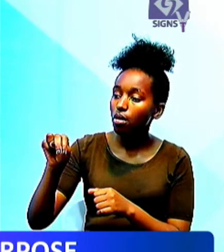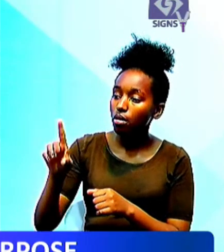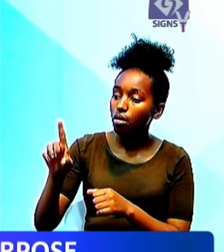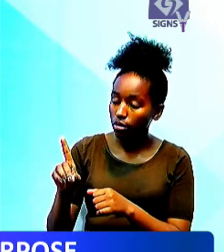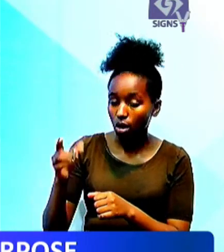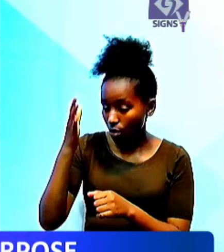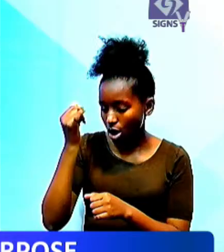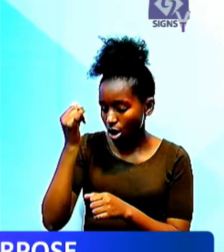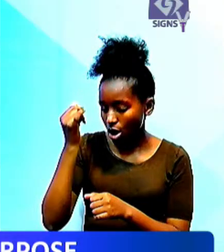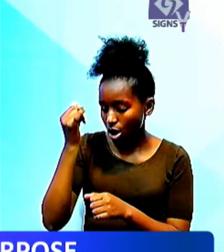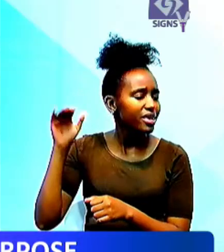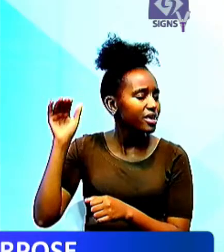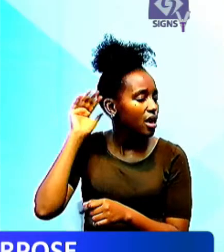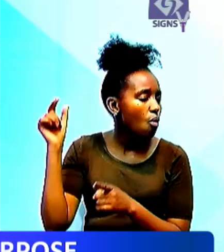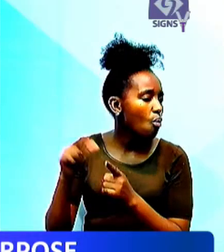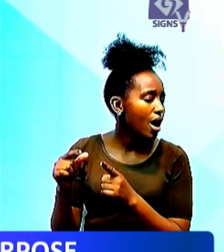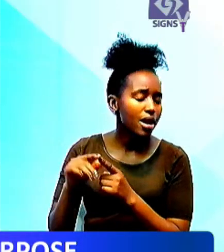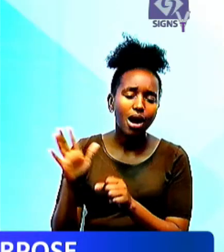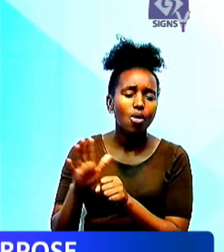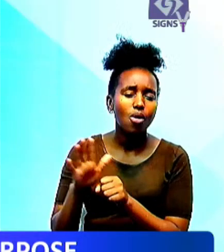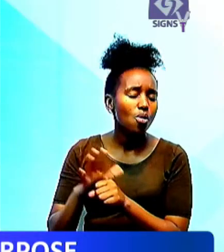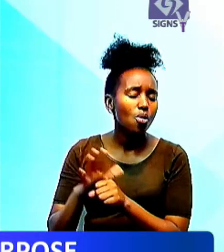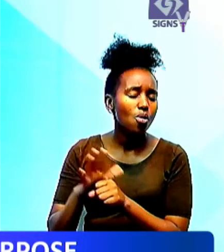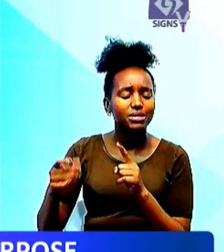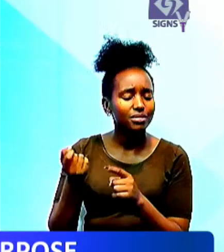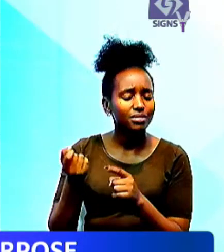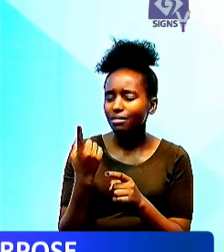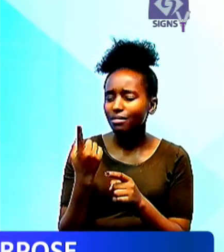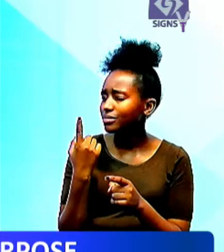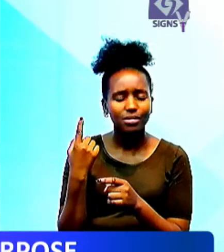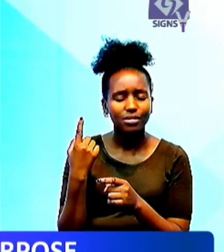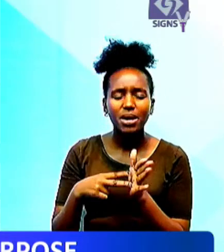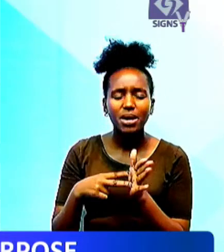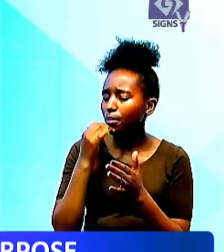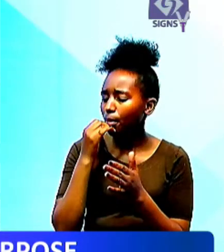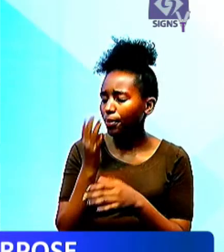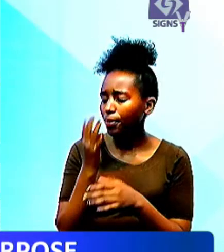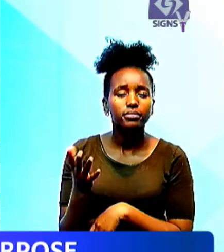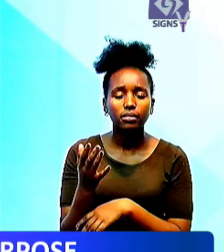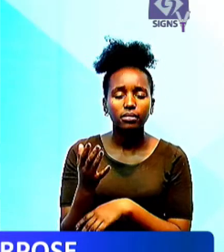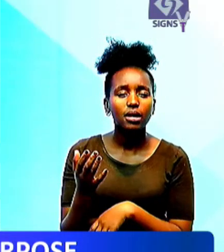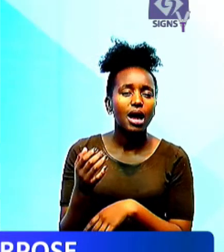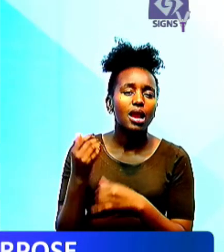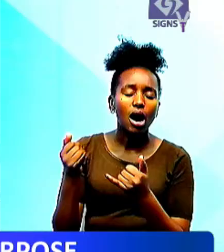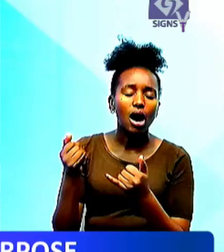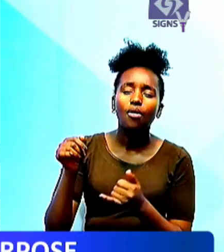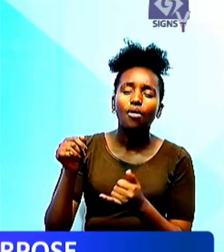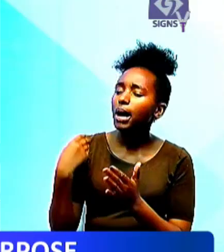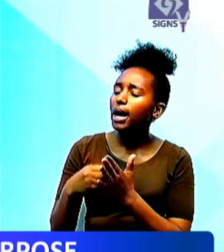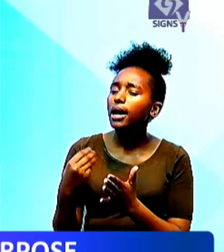Because we hear this word floated everywhere. Eurobond this, Eurobond that. Eurobond eliibwa, Eurobond